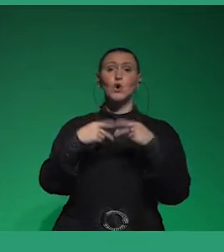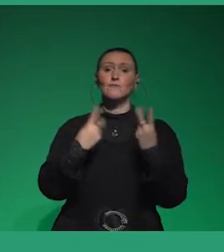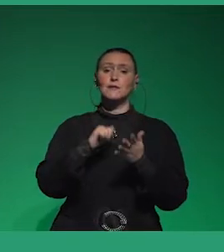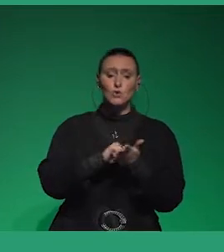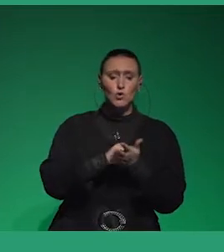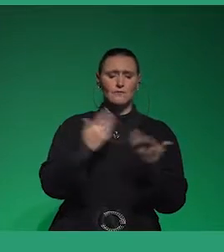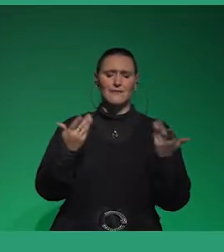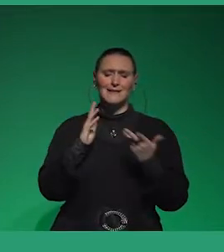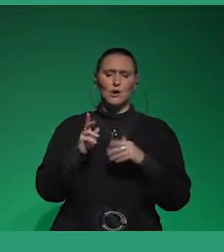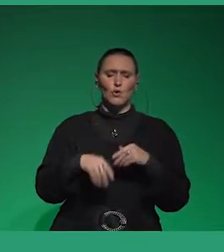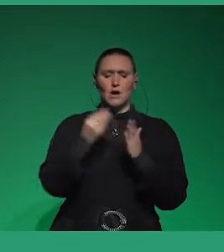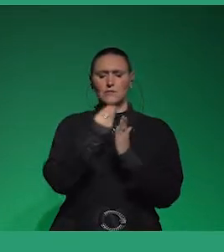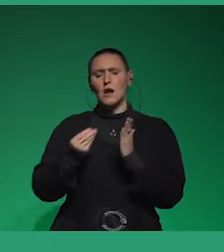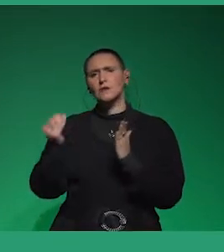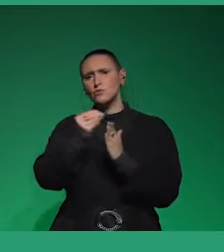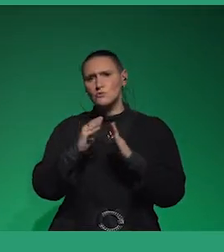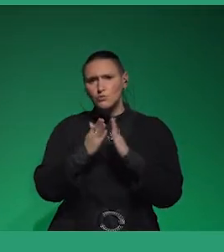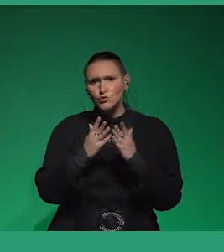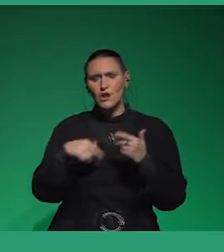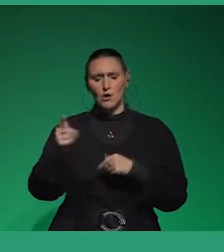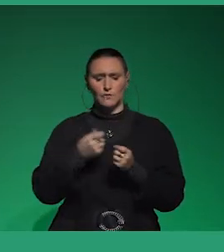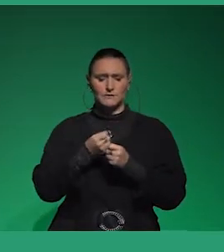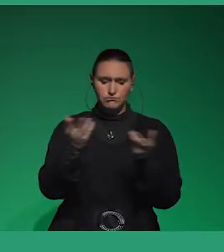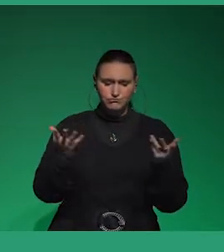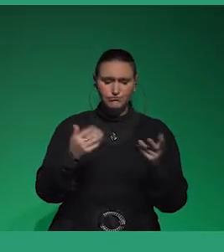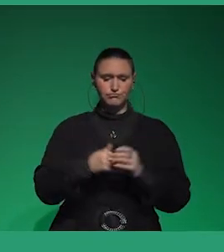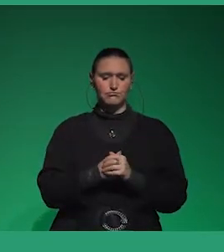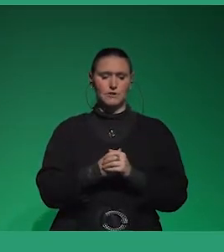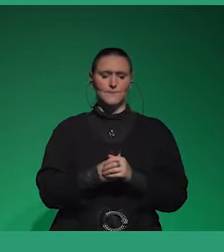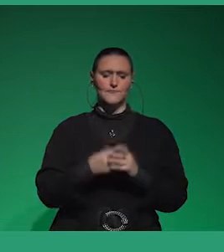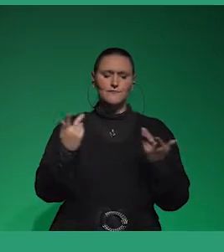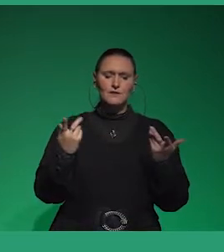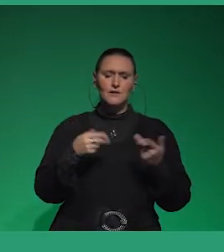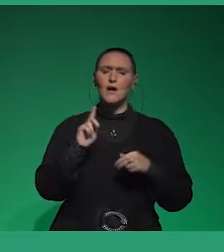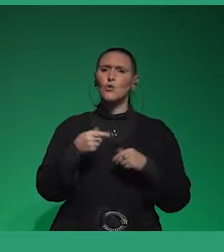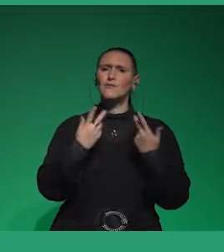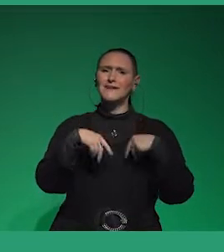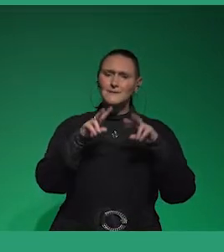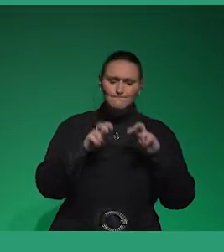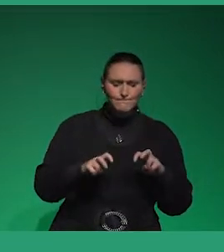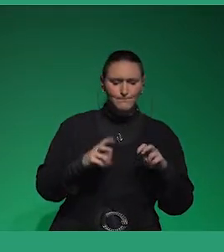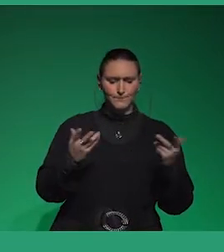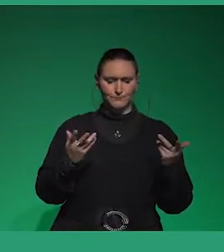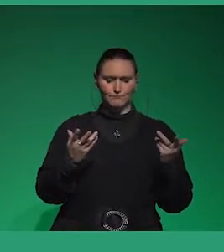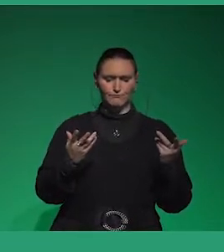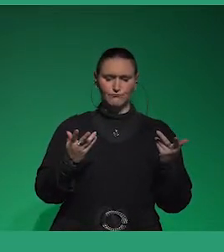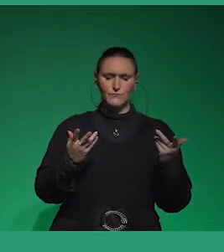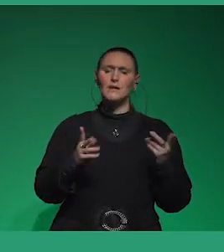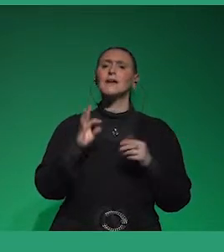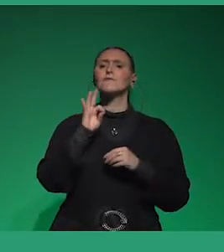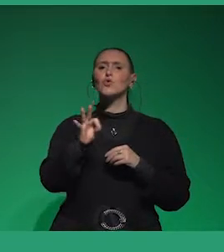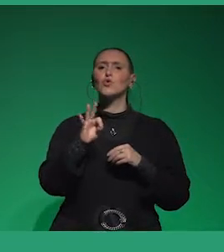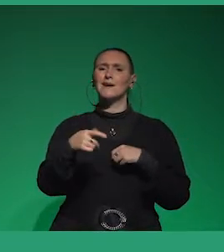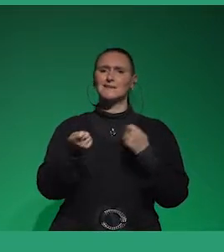books, dissemination of the finding of our research result, training and capacity development program for our stakeholders